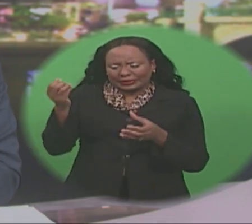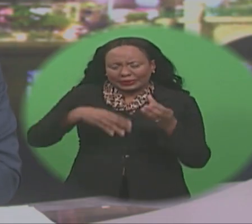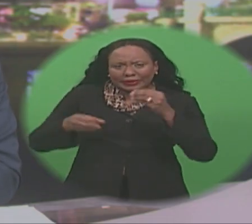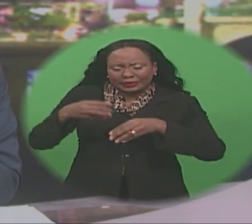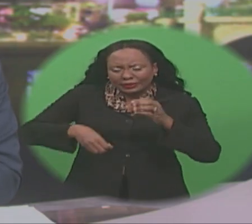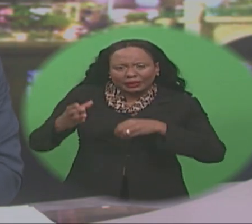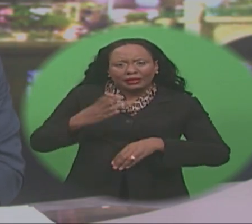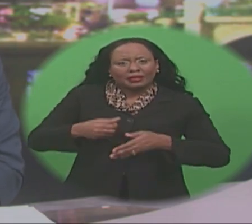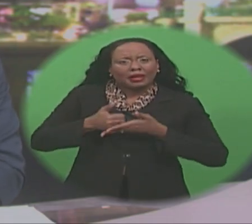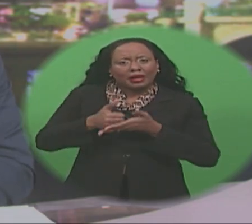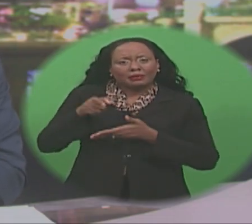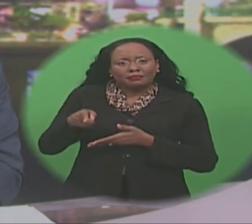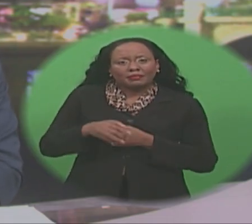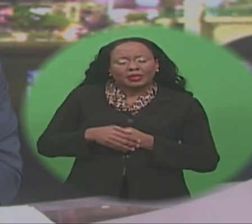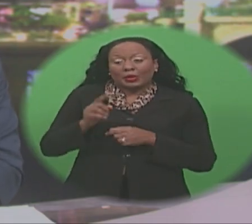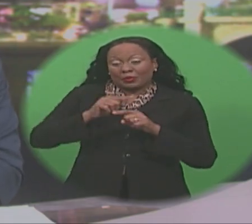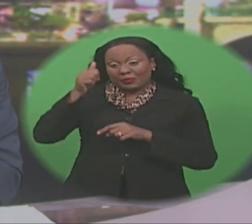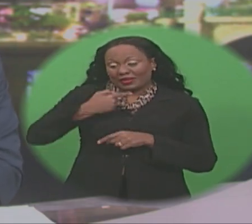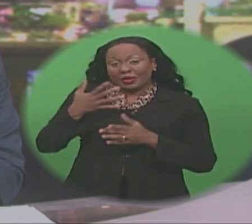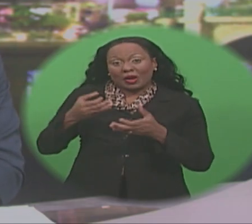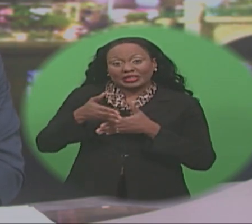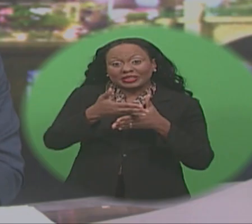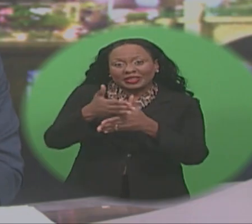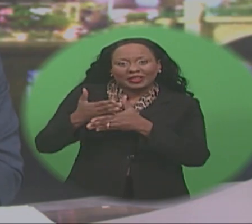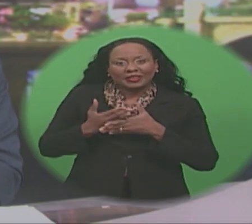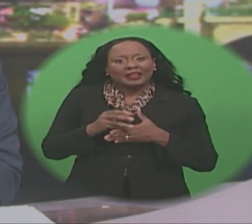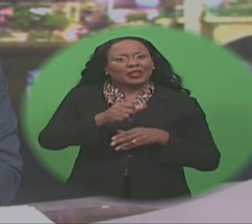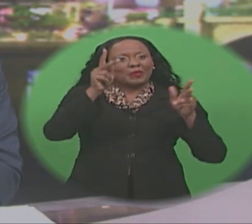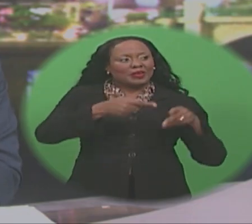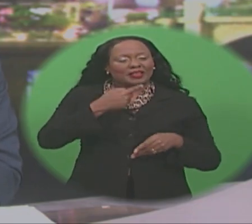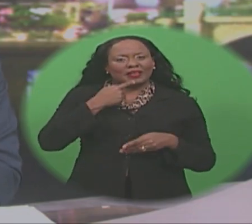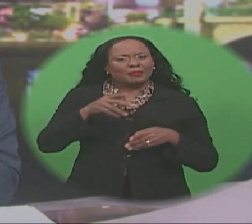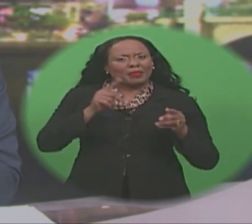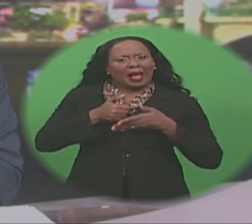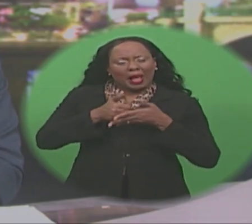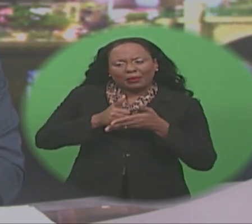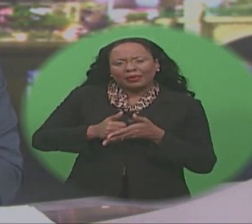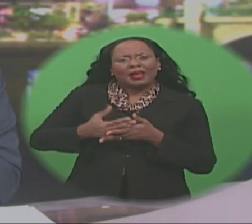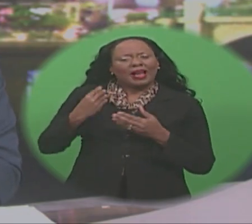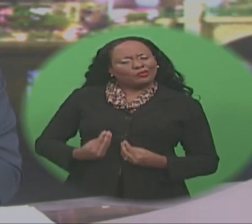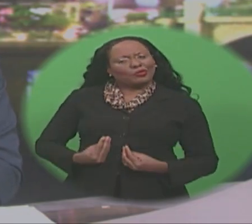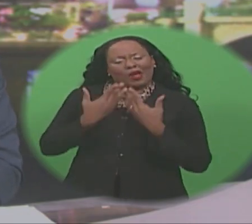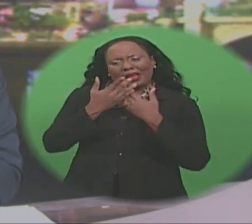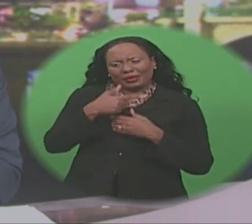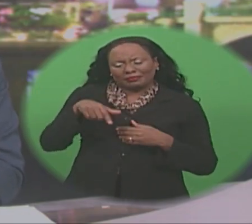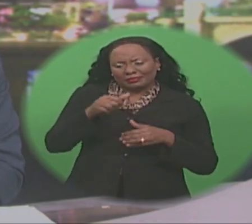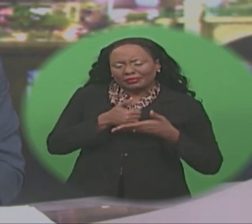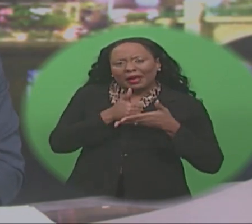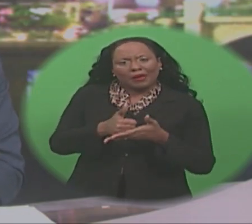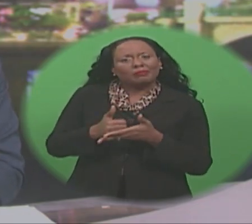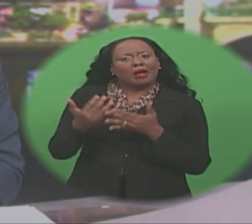with others in need. President Patrick Ford says the help he received from people in the past has inspired him to